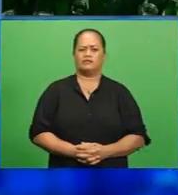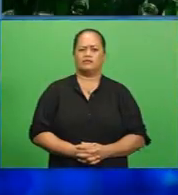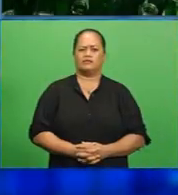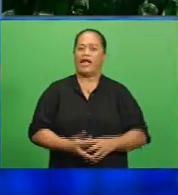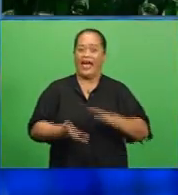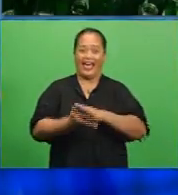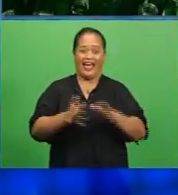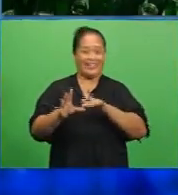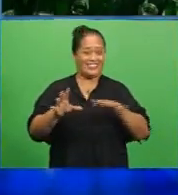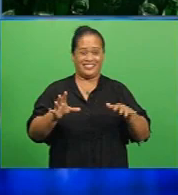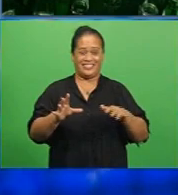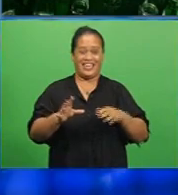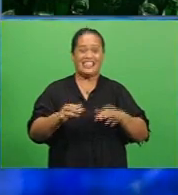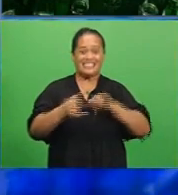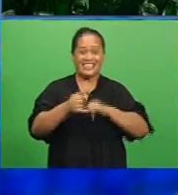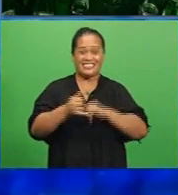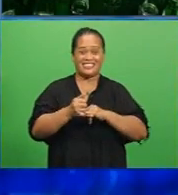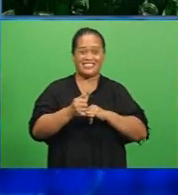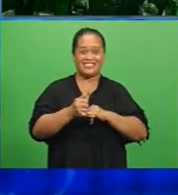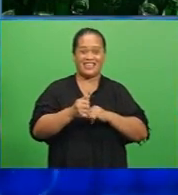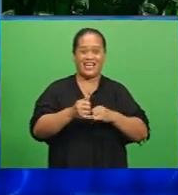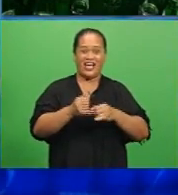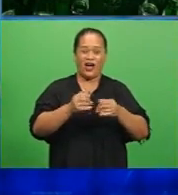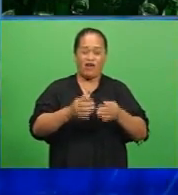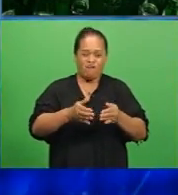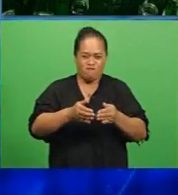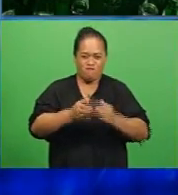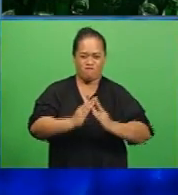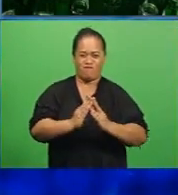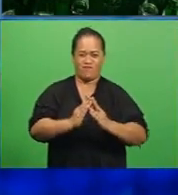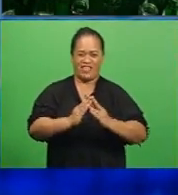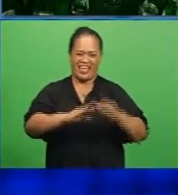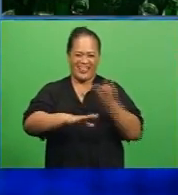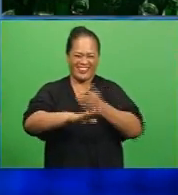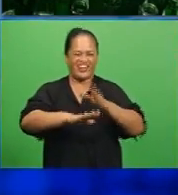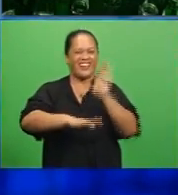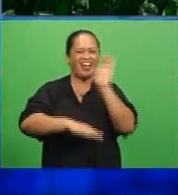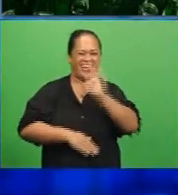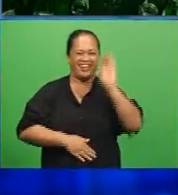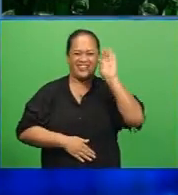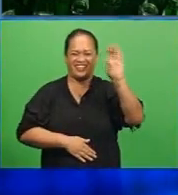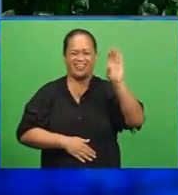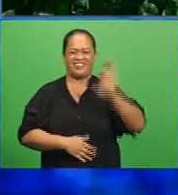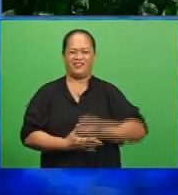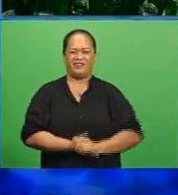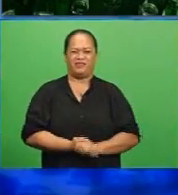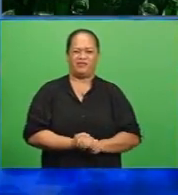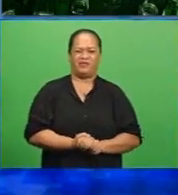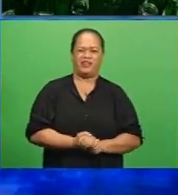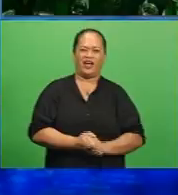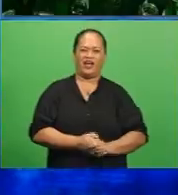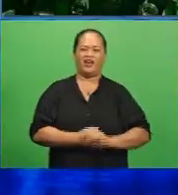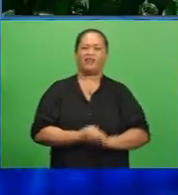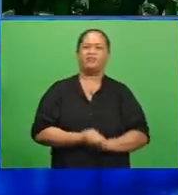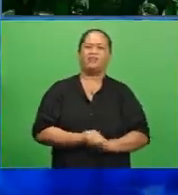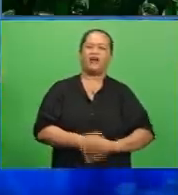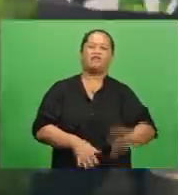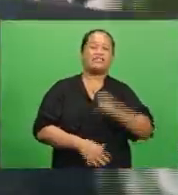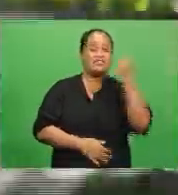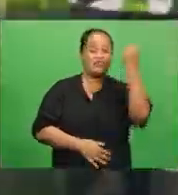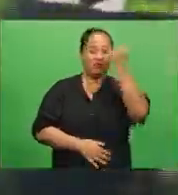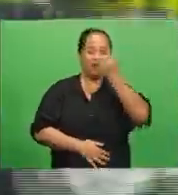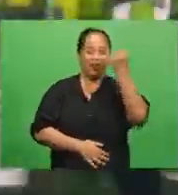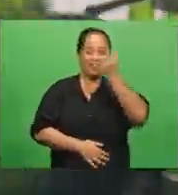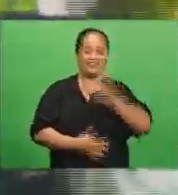Hari Punja & Sons will be setting a new brewery in the country, a joint venture with Taula Beverages Co. Limited of Samoa. Chair